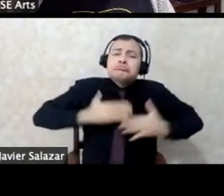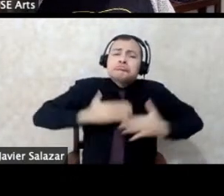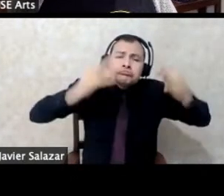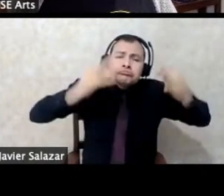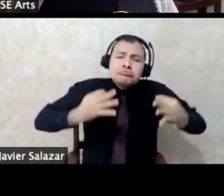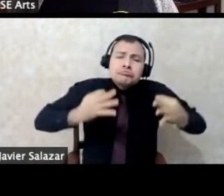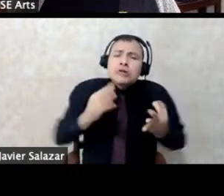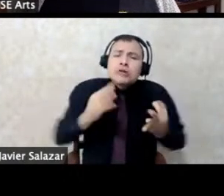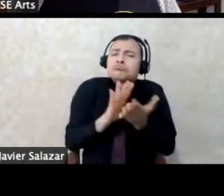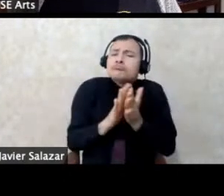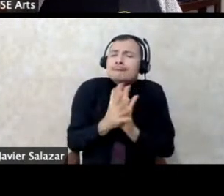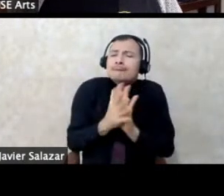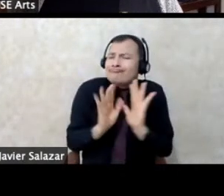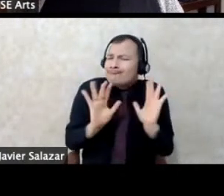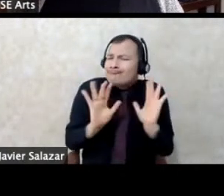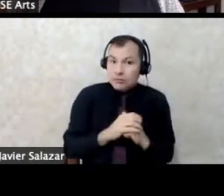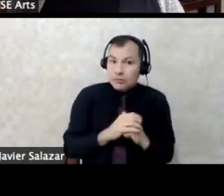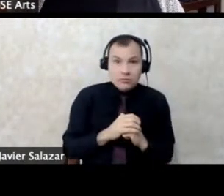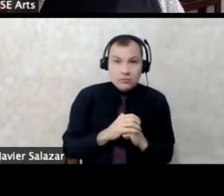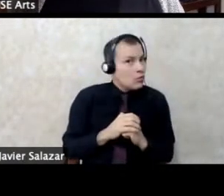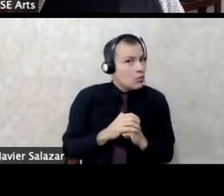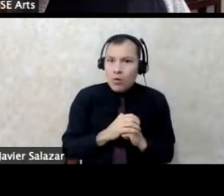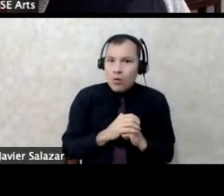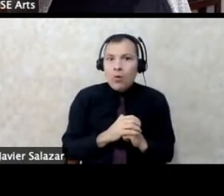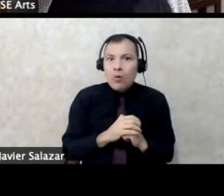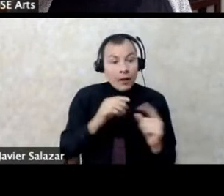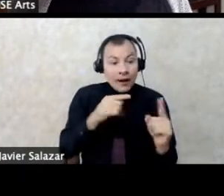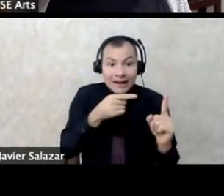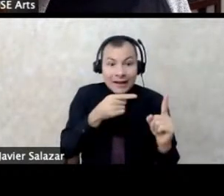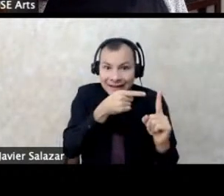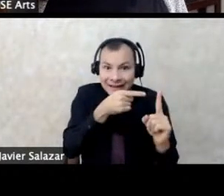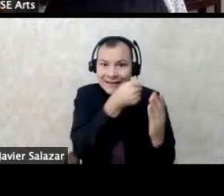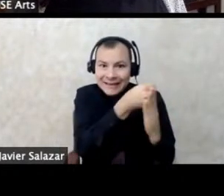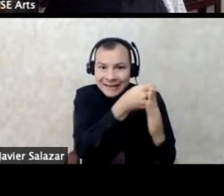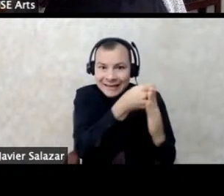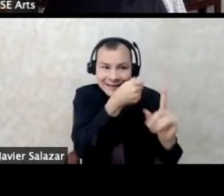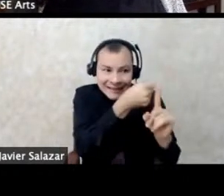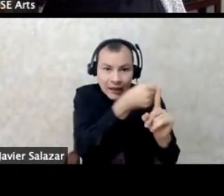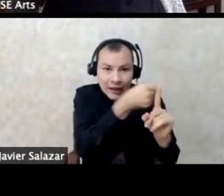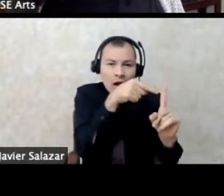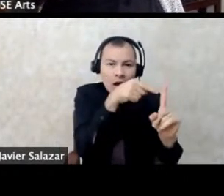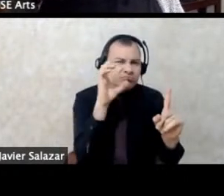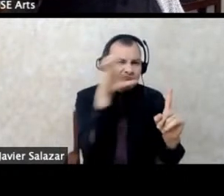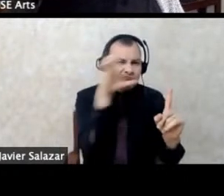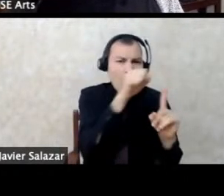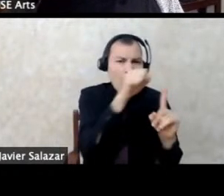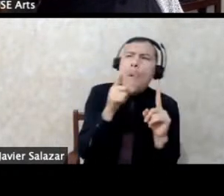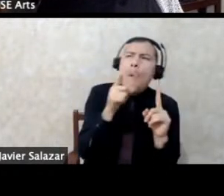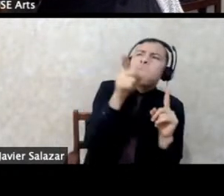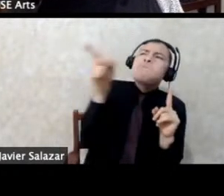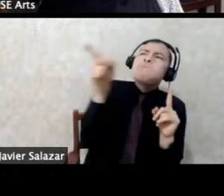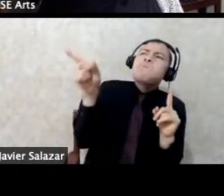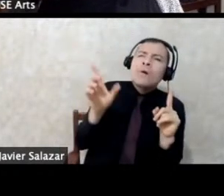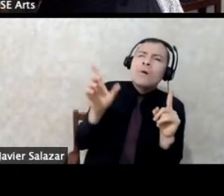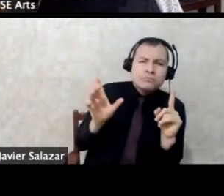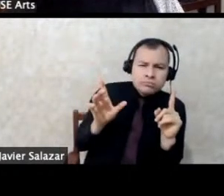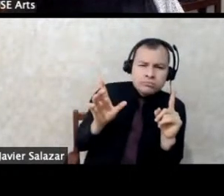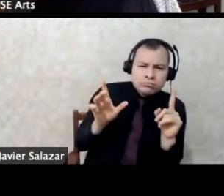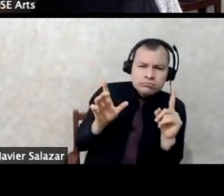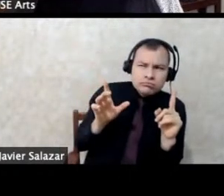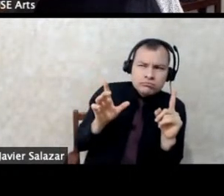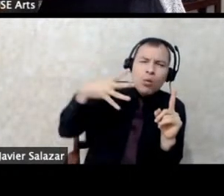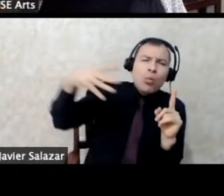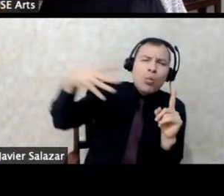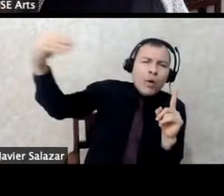donde hay unos conflictos internos, donde hay unos conflictos en las mismas casas, en los mismos barrios, en los mismos sectores. Entonces, esa es una